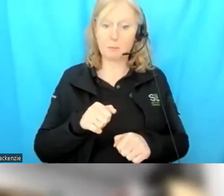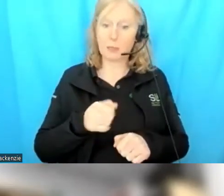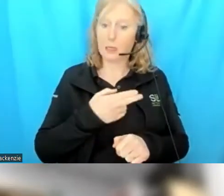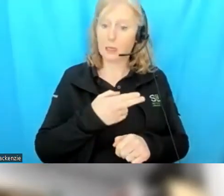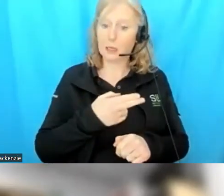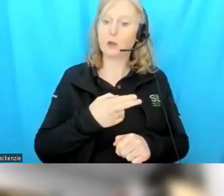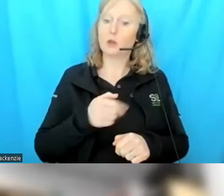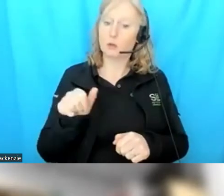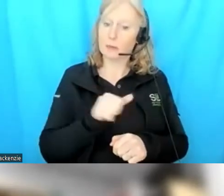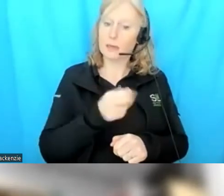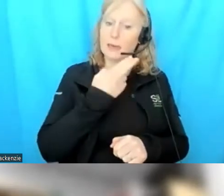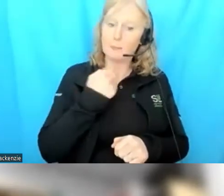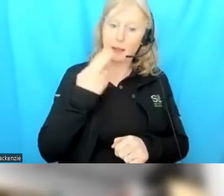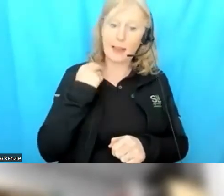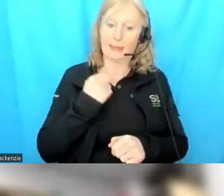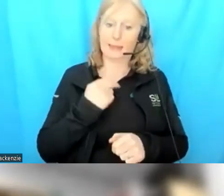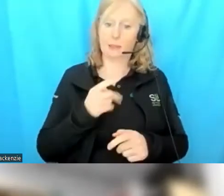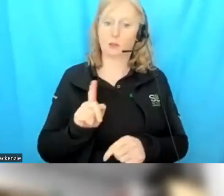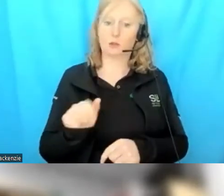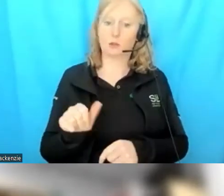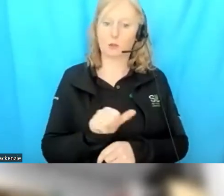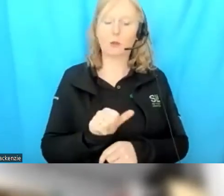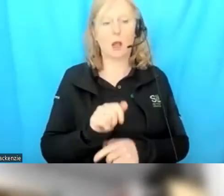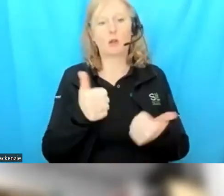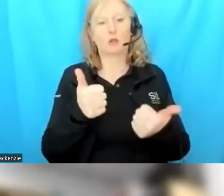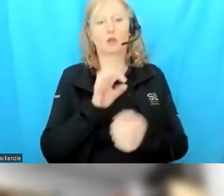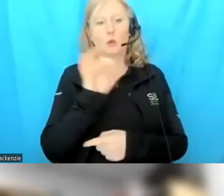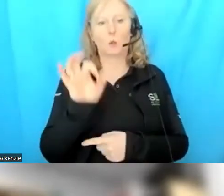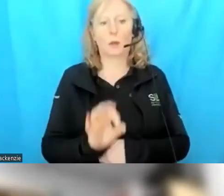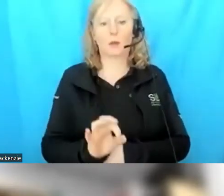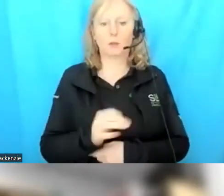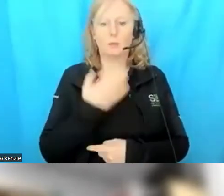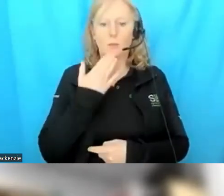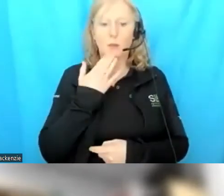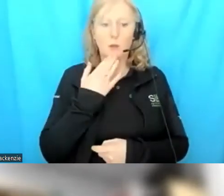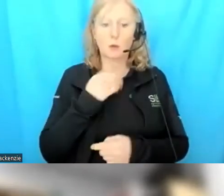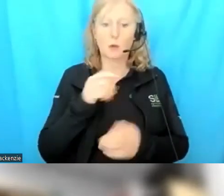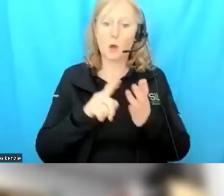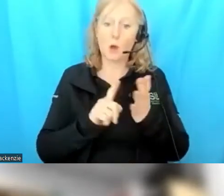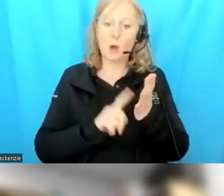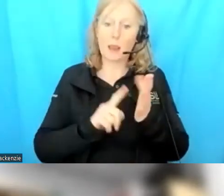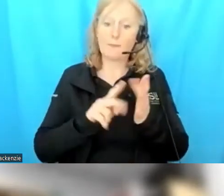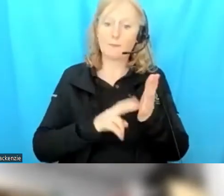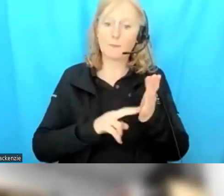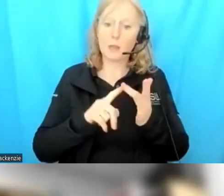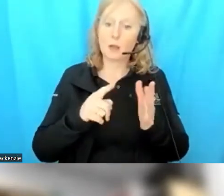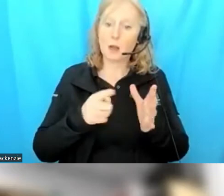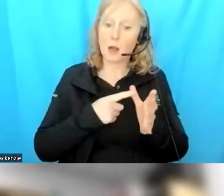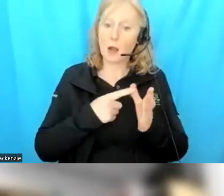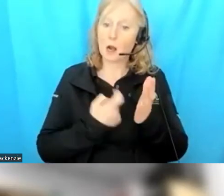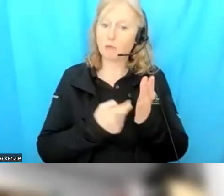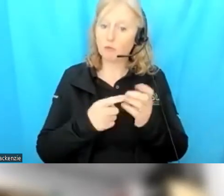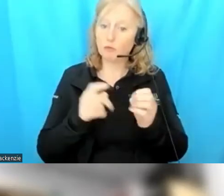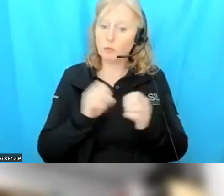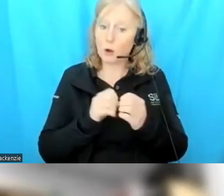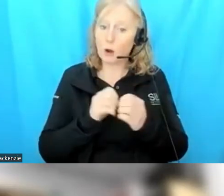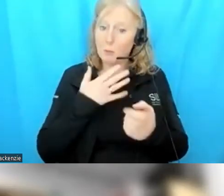times? Thanks, Billy. That's a great question. Olivia, Rob, do you guys want to come in from a bus